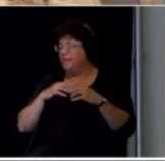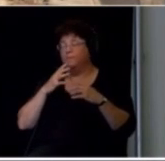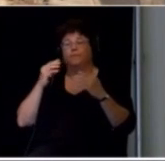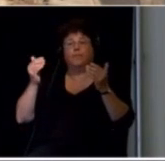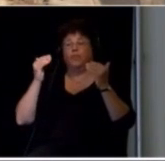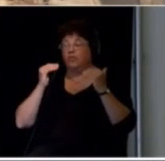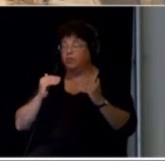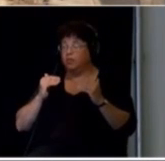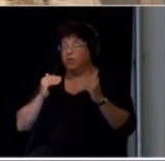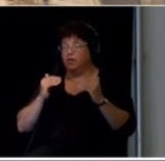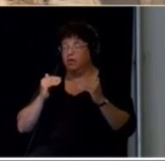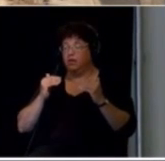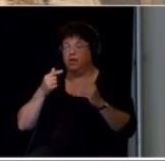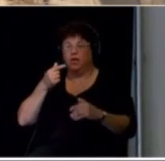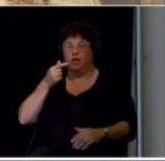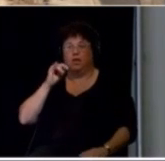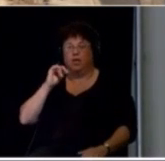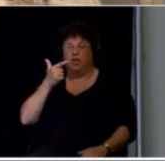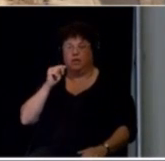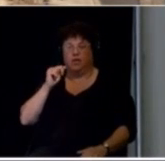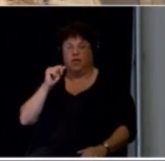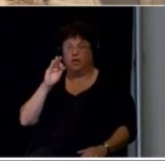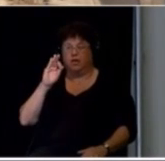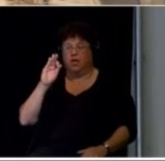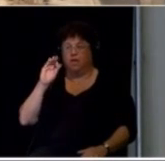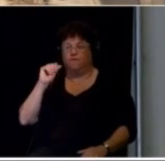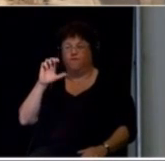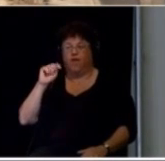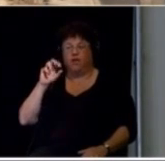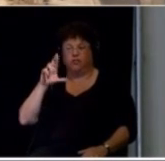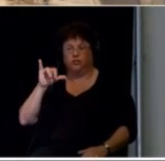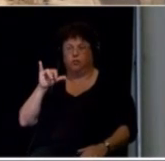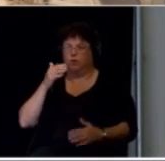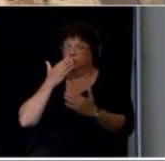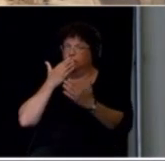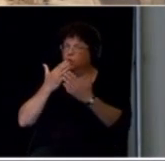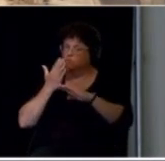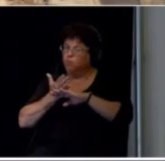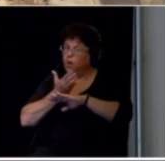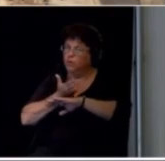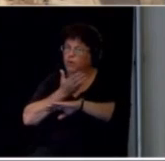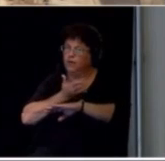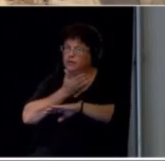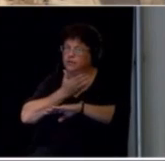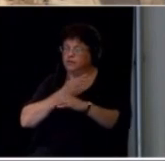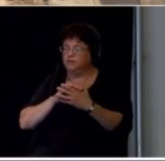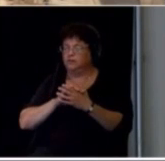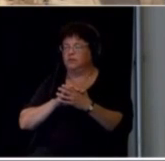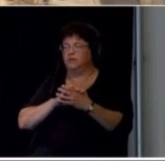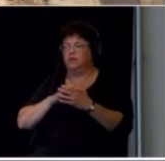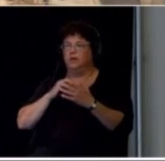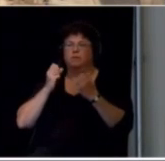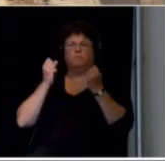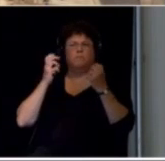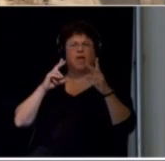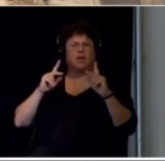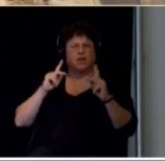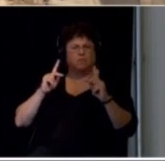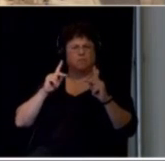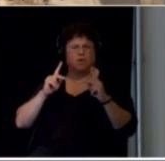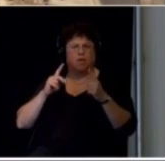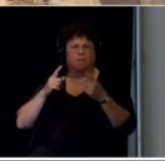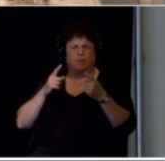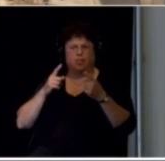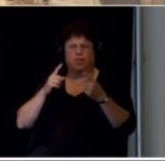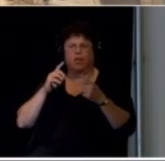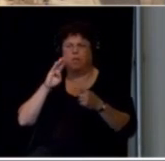And then the Gigafactory, we're making good progress with the Gigafactory. There's a lot of people, bloggers